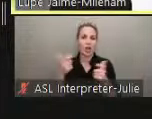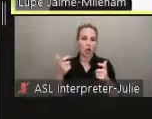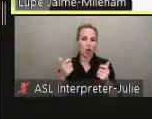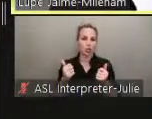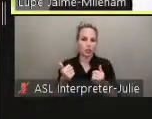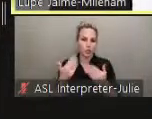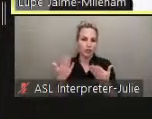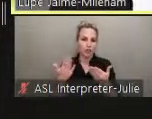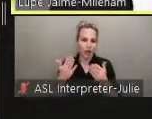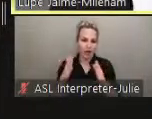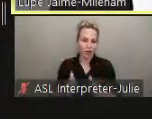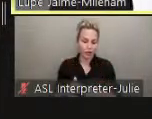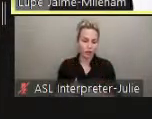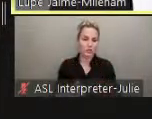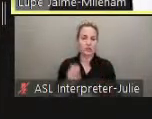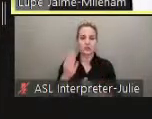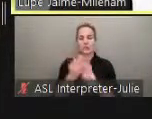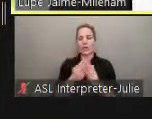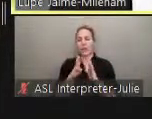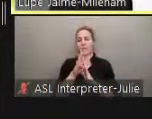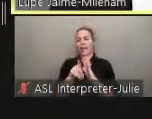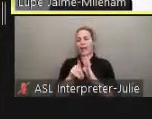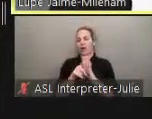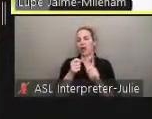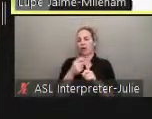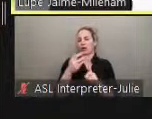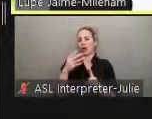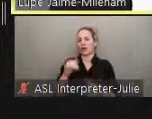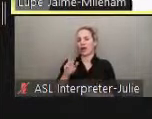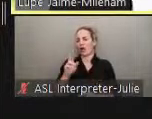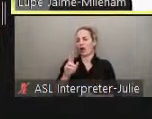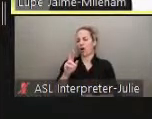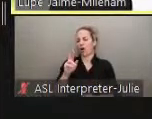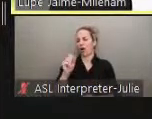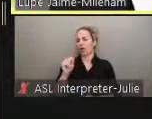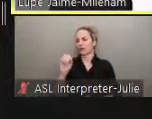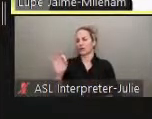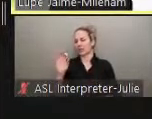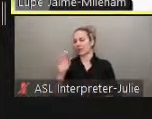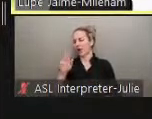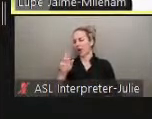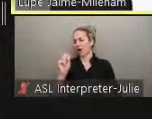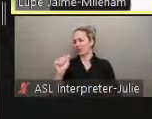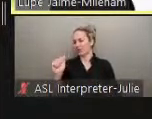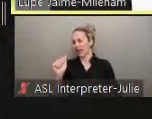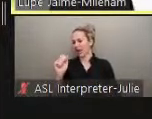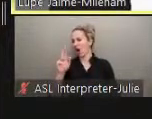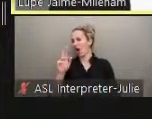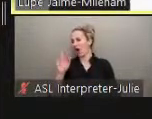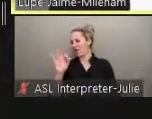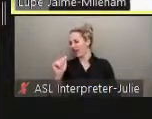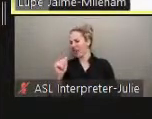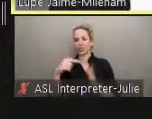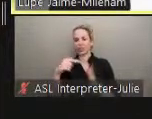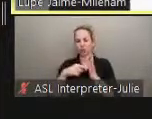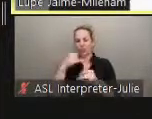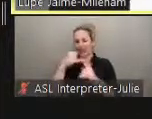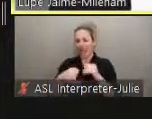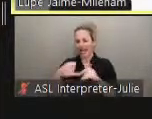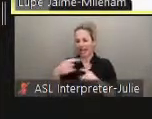providers. And some background on this RFA is that it's due at the end of this month. It is earmarked